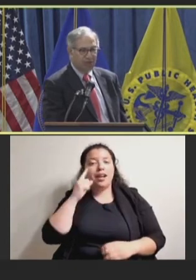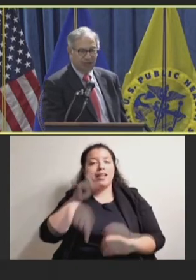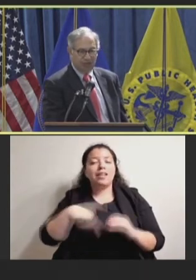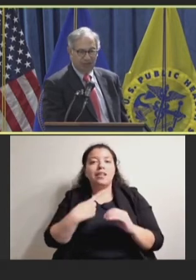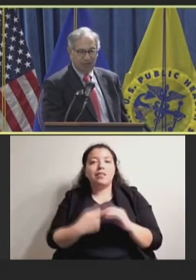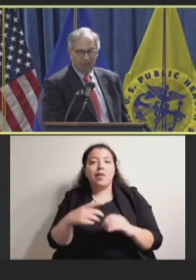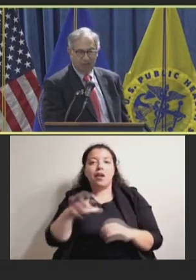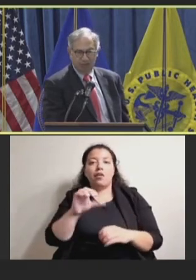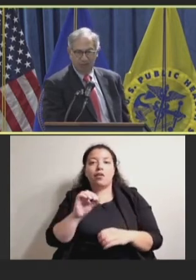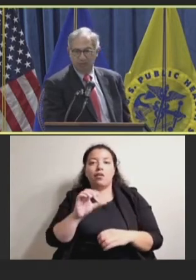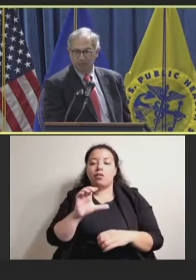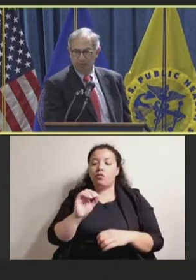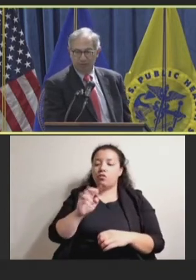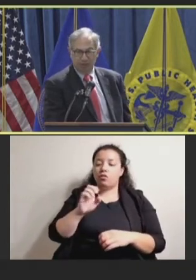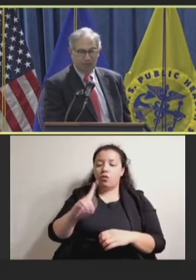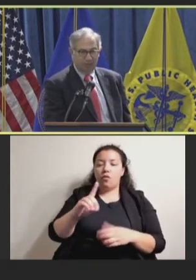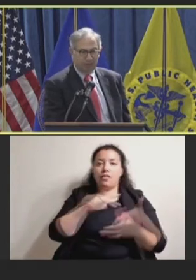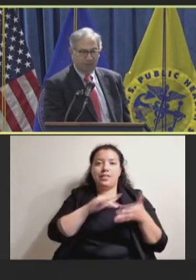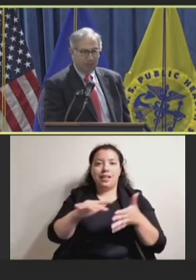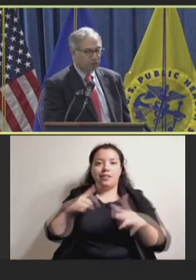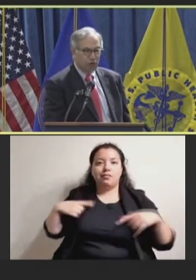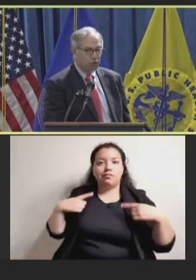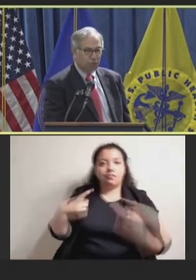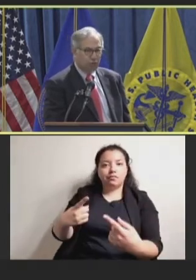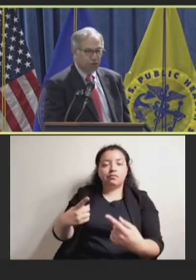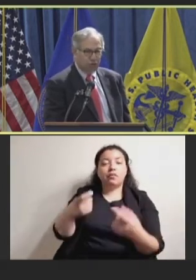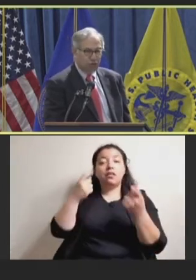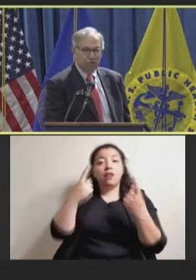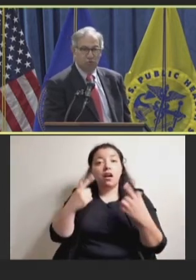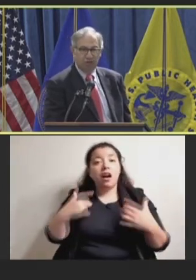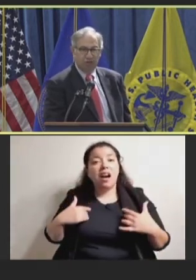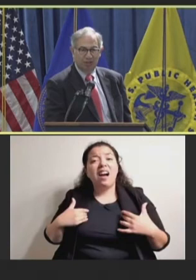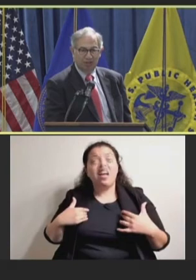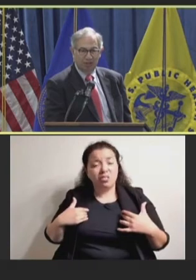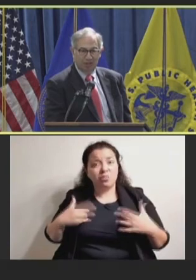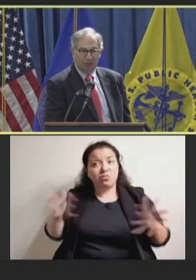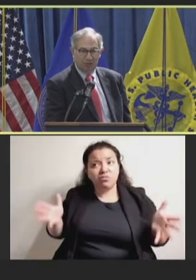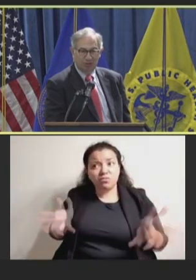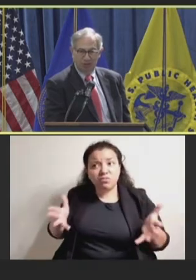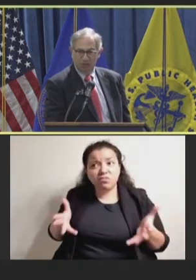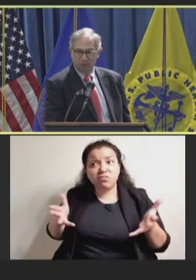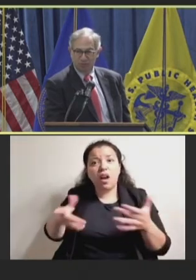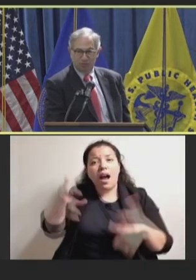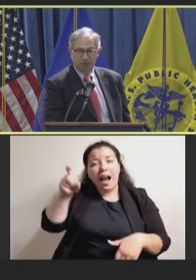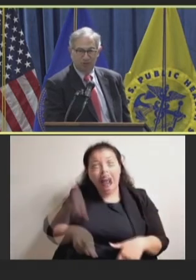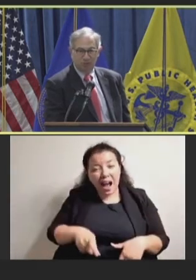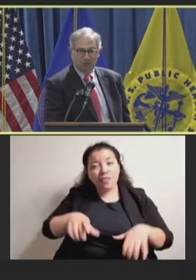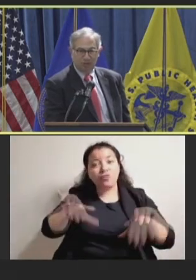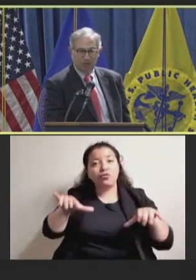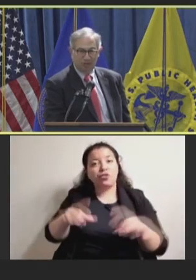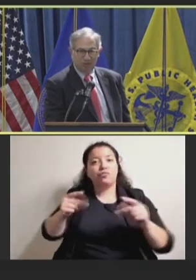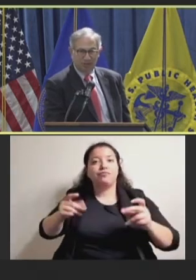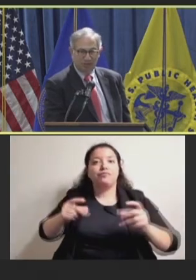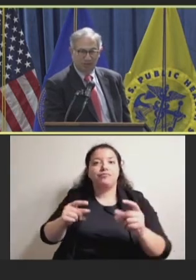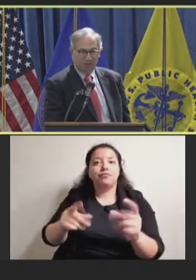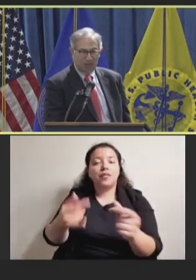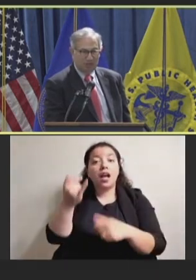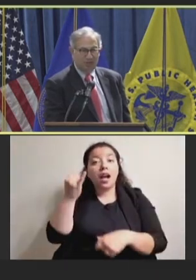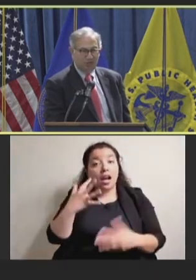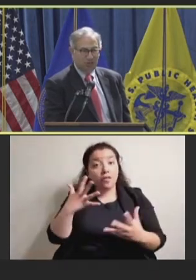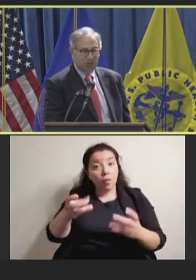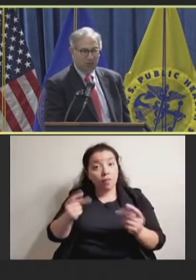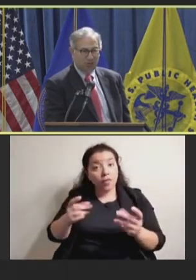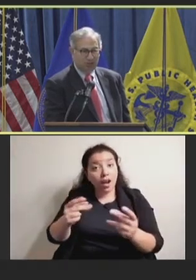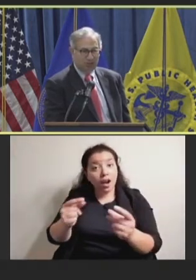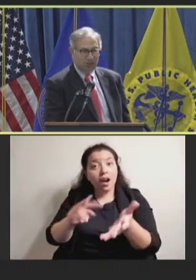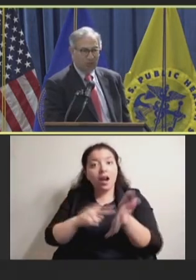involved in many of those studies. There was a huge push to do this quickly. And when you talk about doing studies quickly, the easiest to